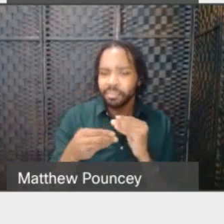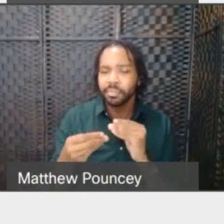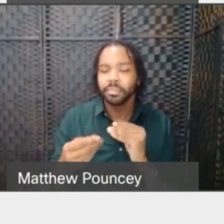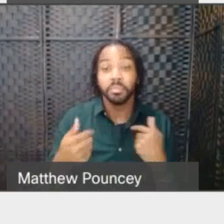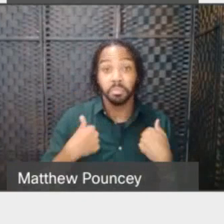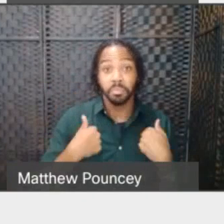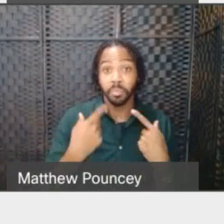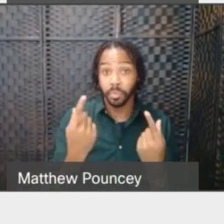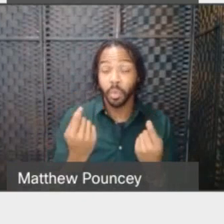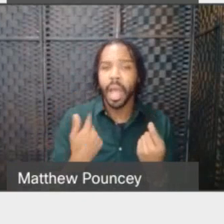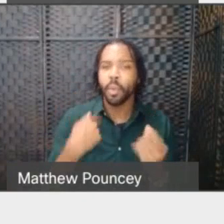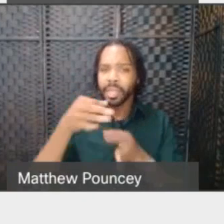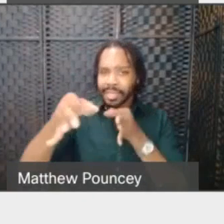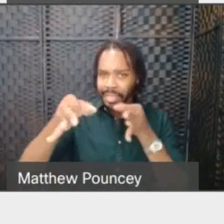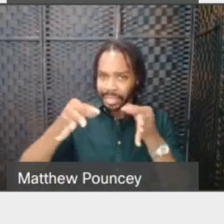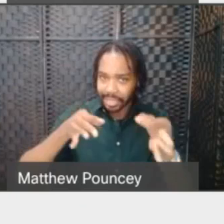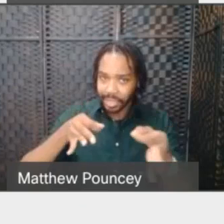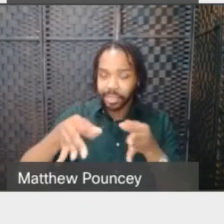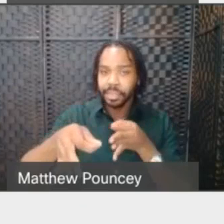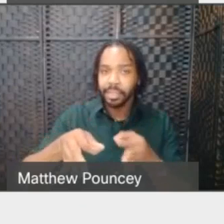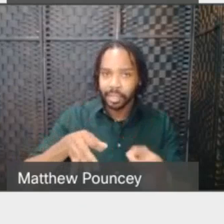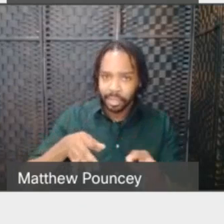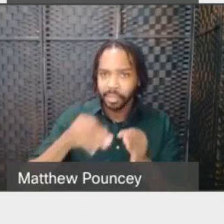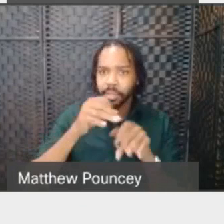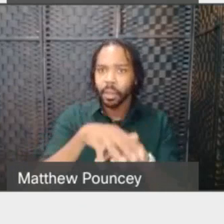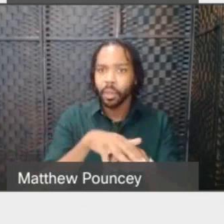going to go through it really slowly, is